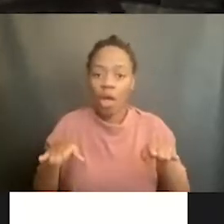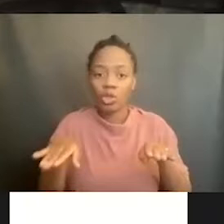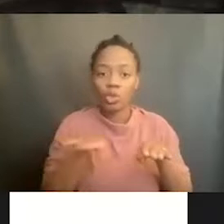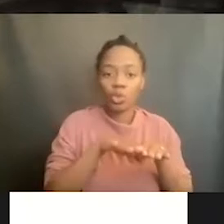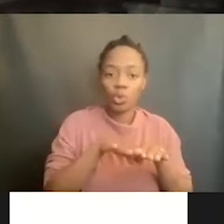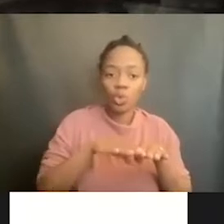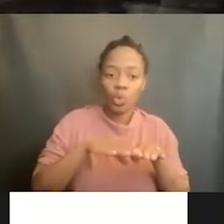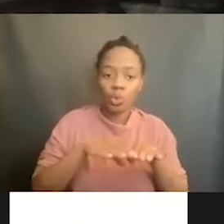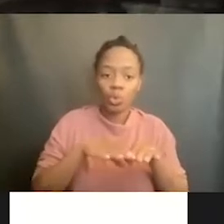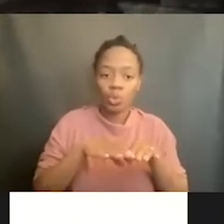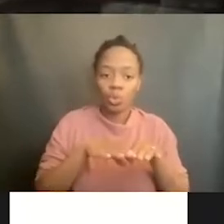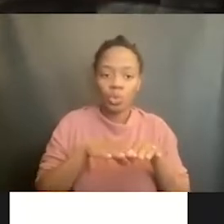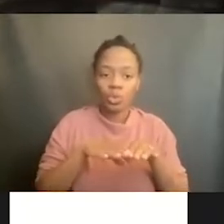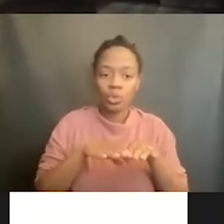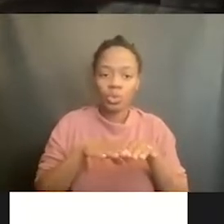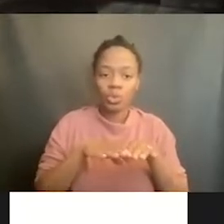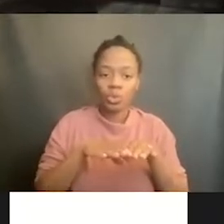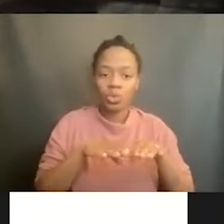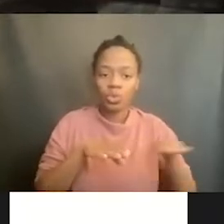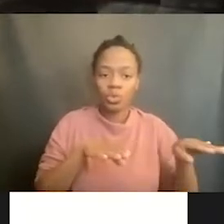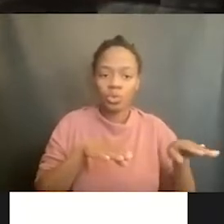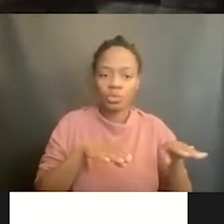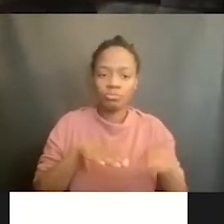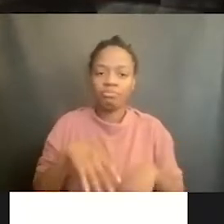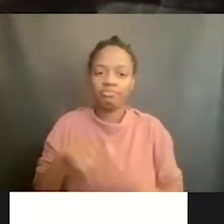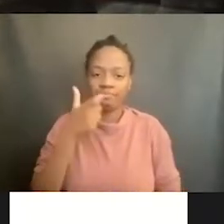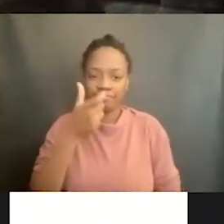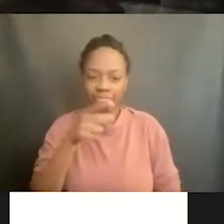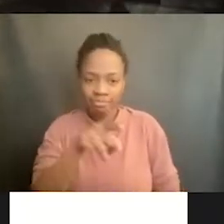it's 1, 2, 3, 4.